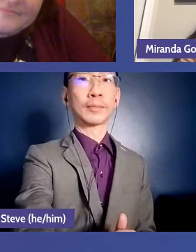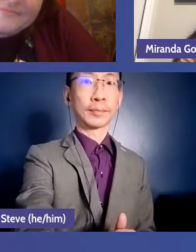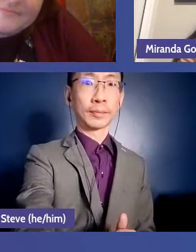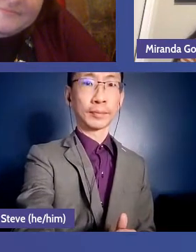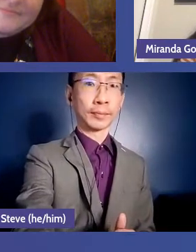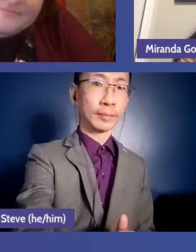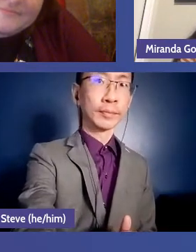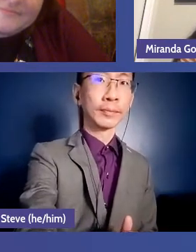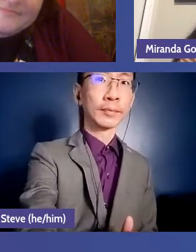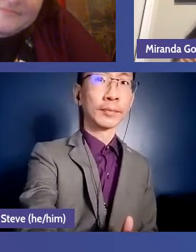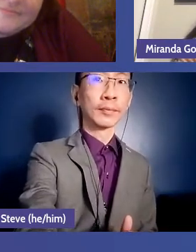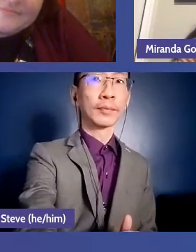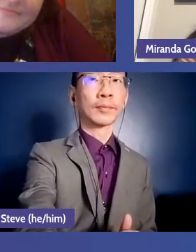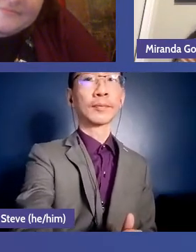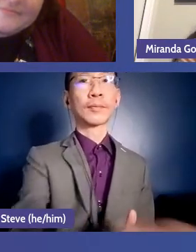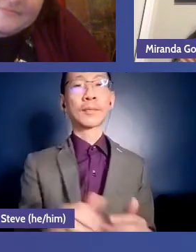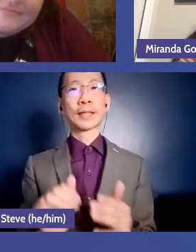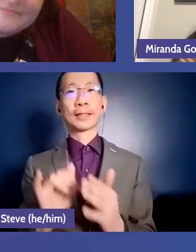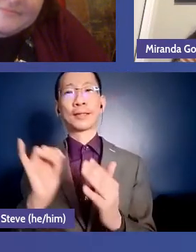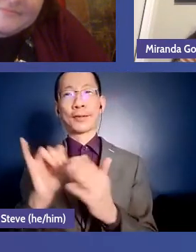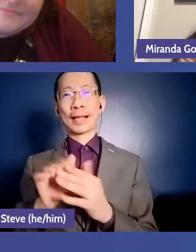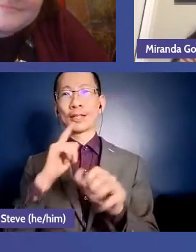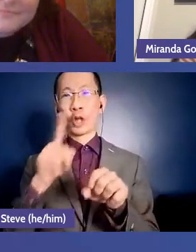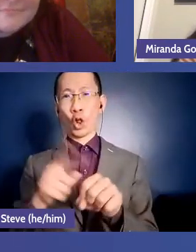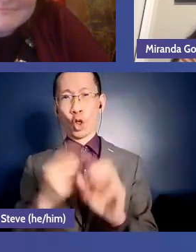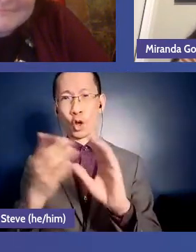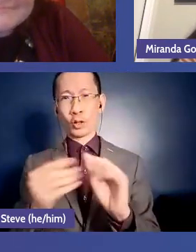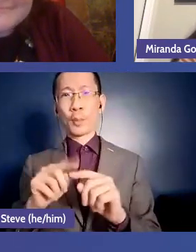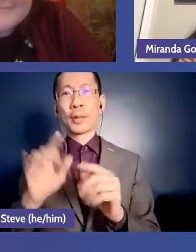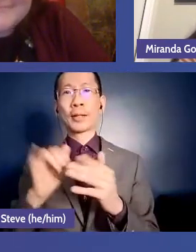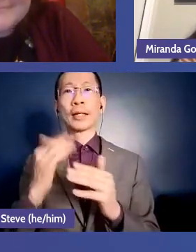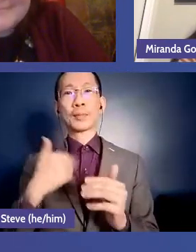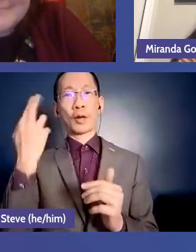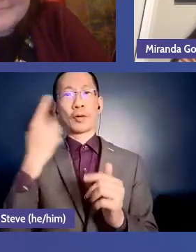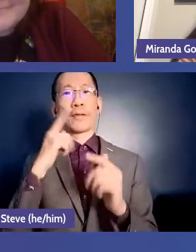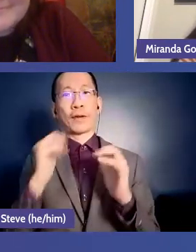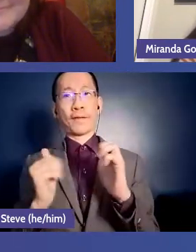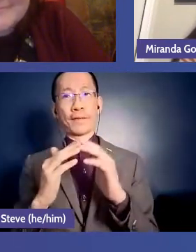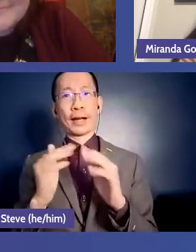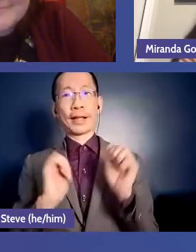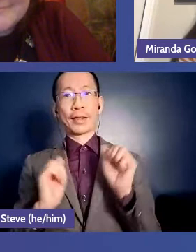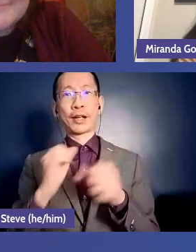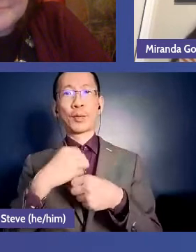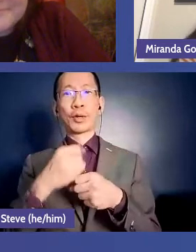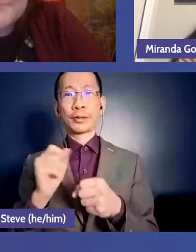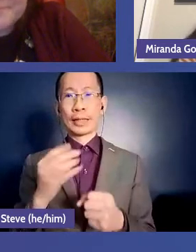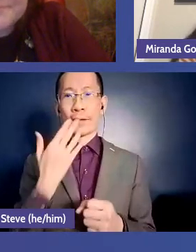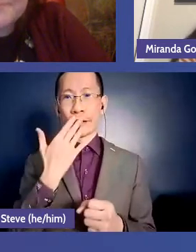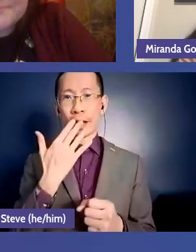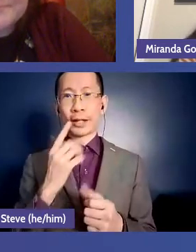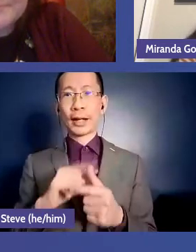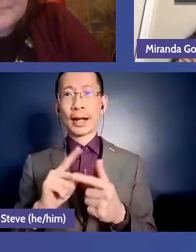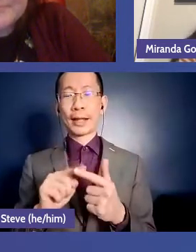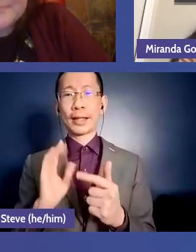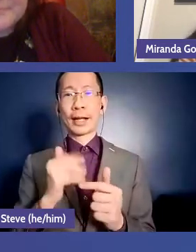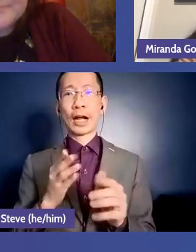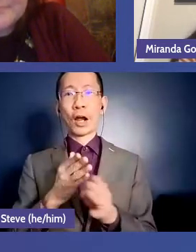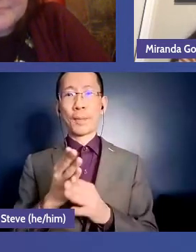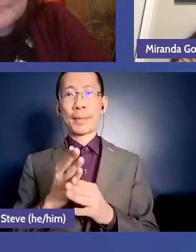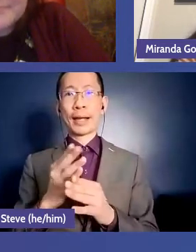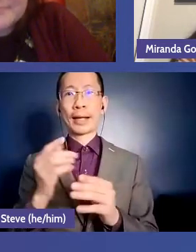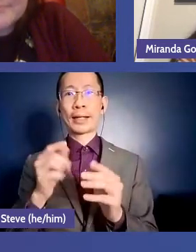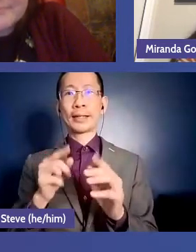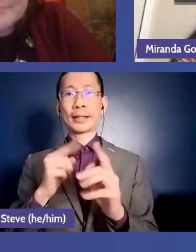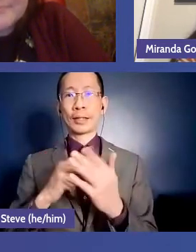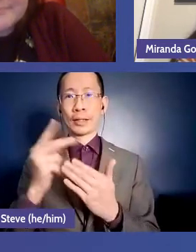That's kind of a long-winded backstory, but that was my reason for founding Theater Producers of Color. And our main initiative this